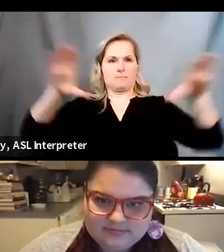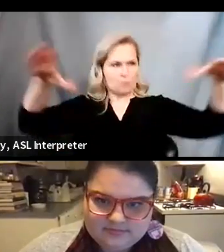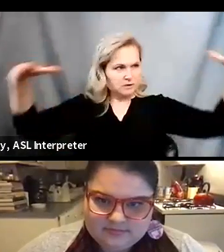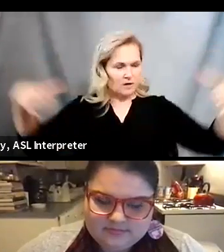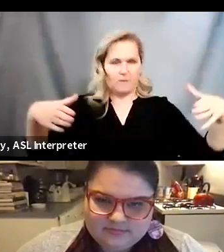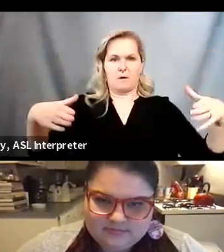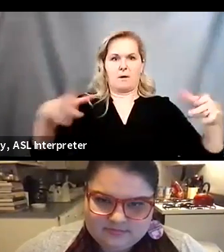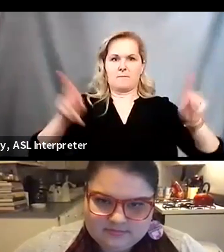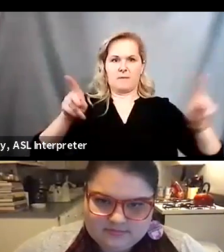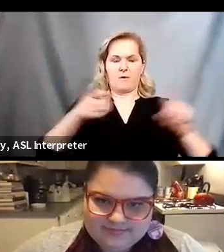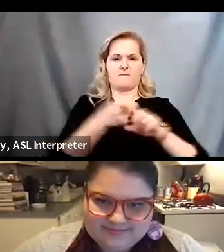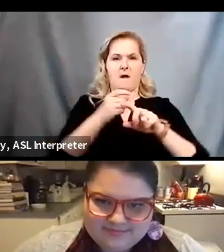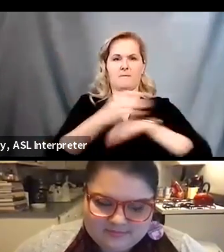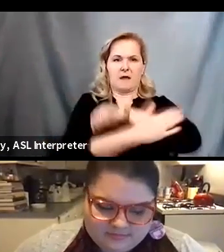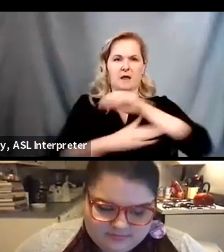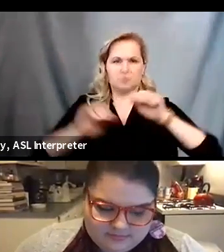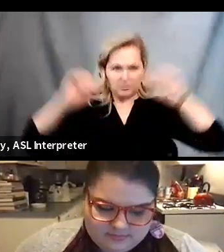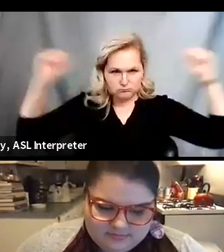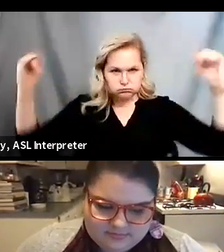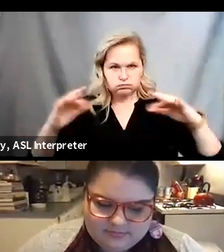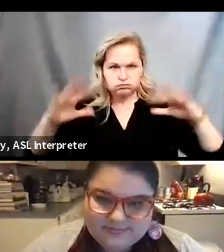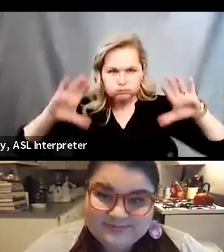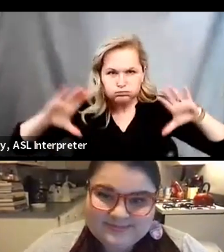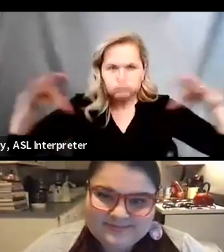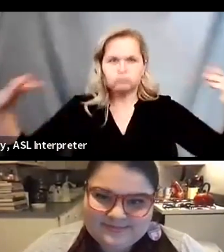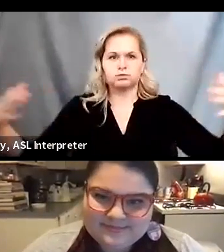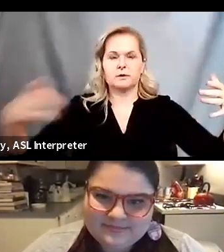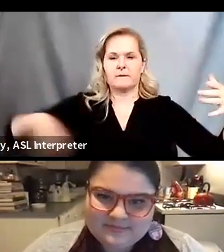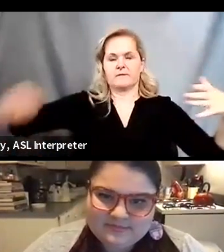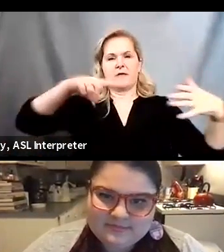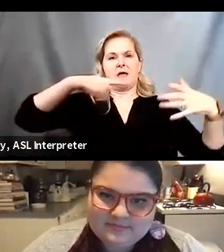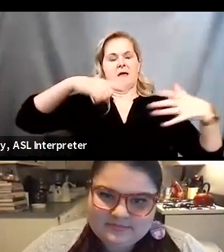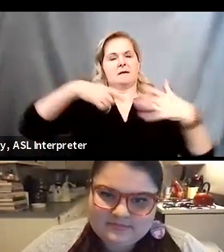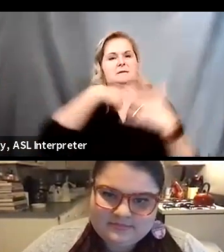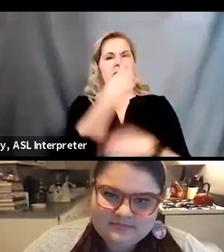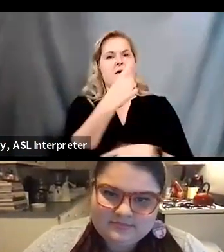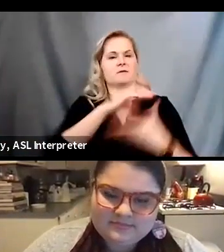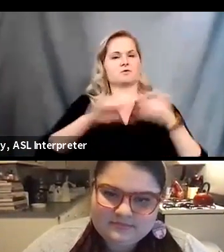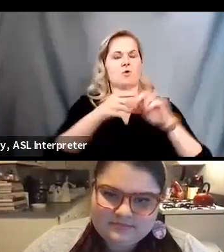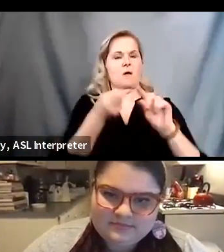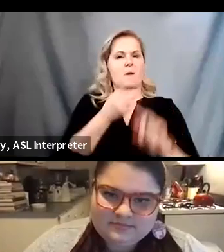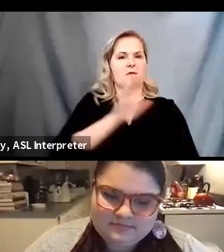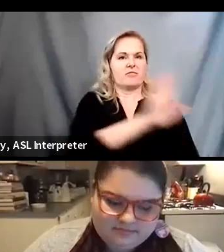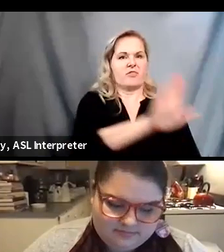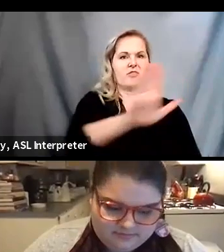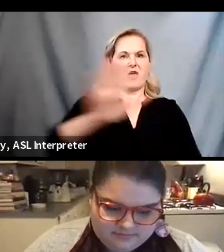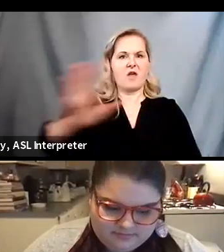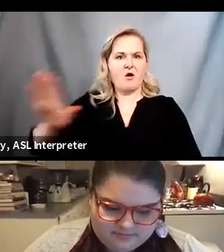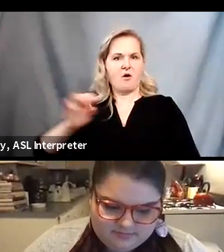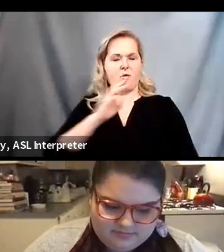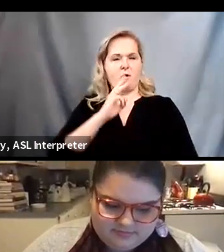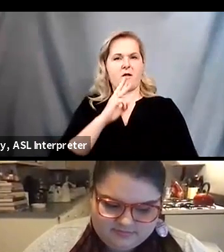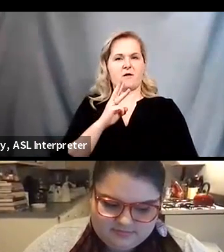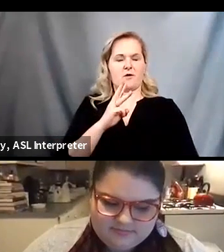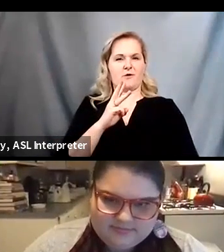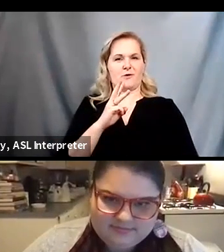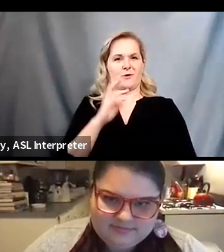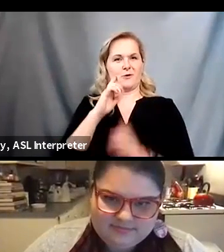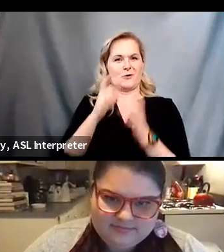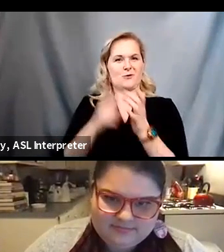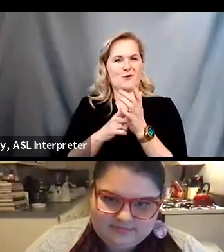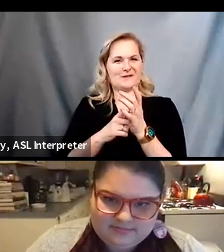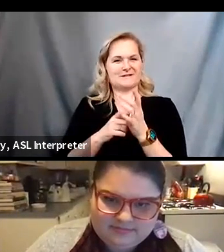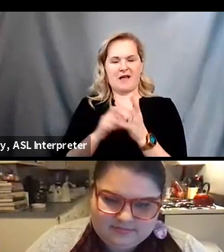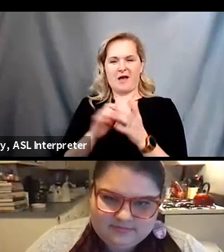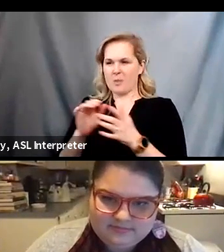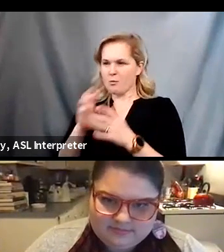from all over the country and they start telling the story of their water, you find out that all of their waters are ultimately pretty